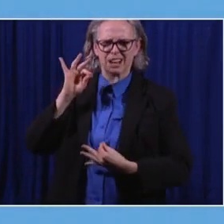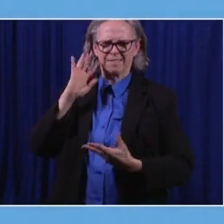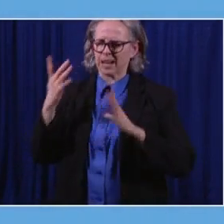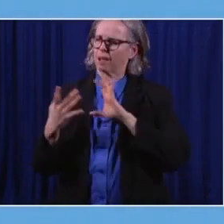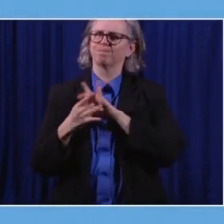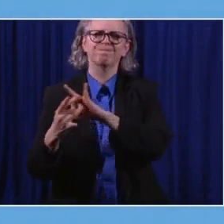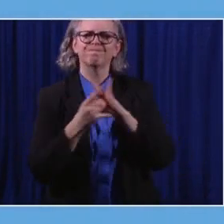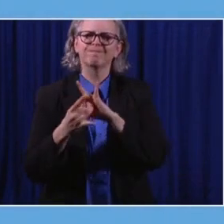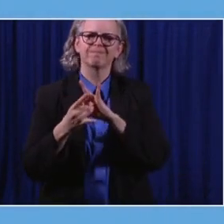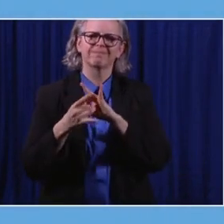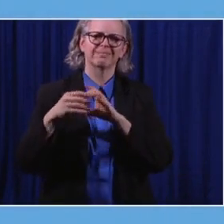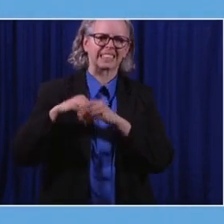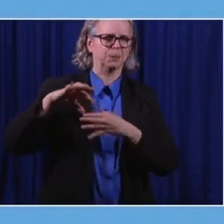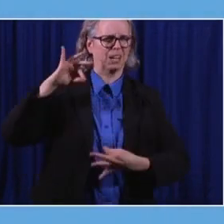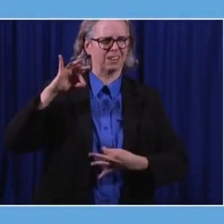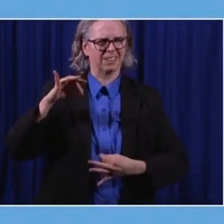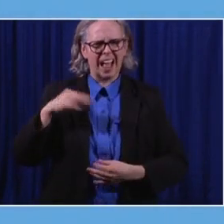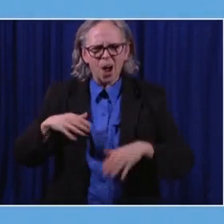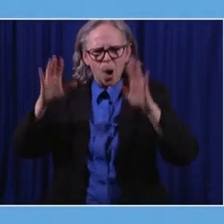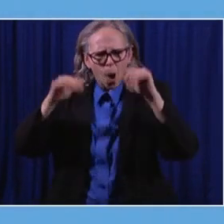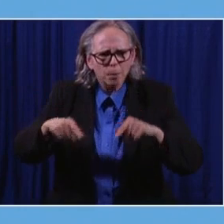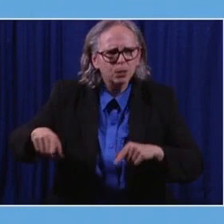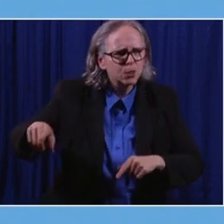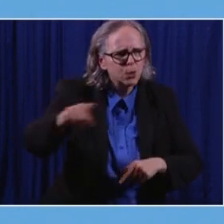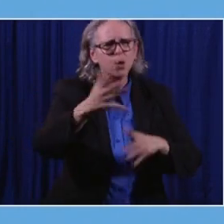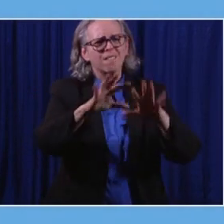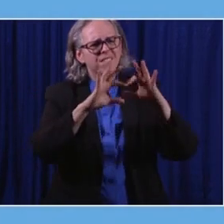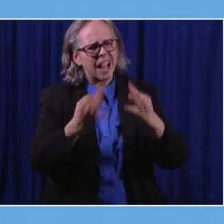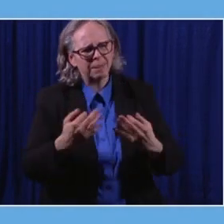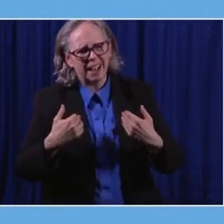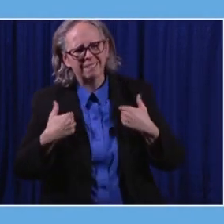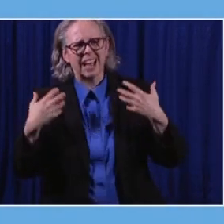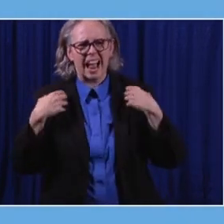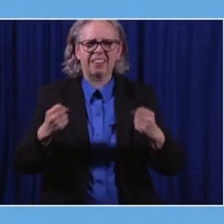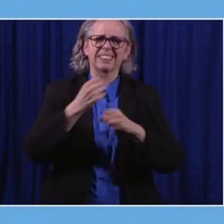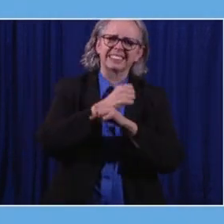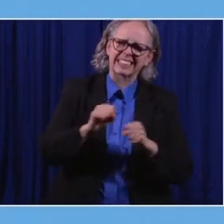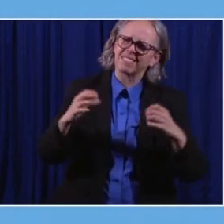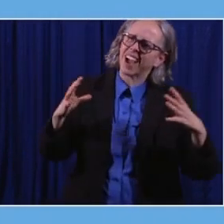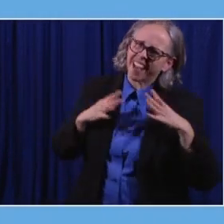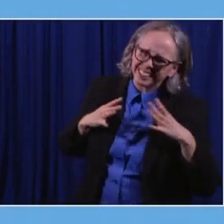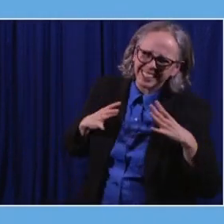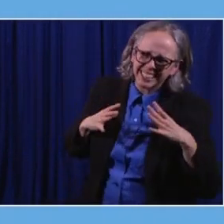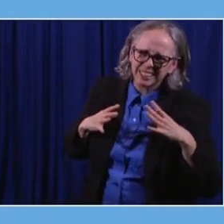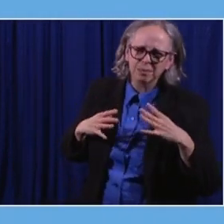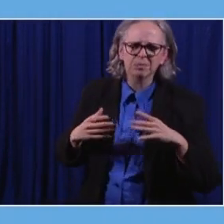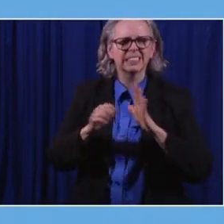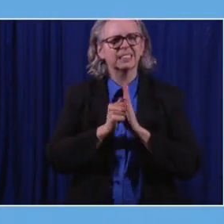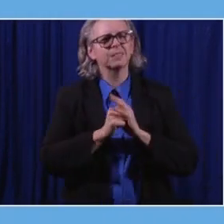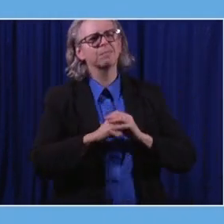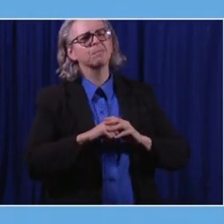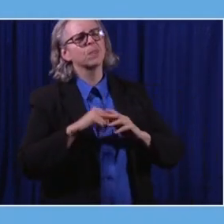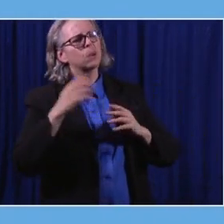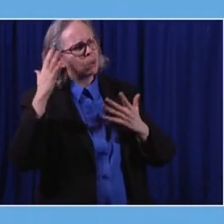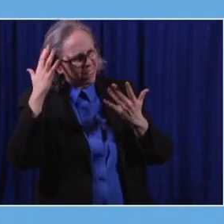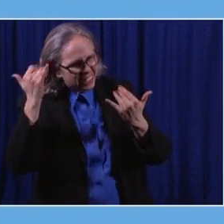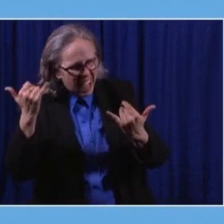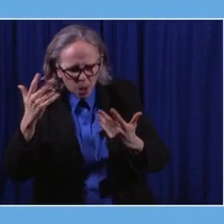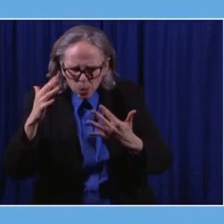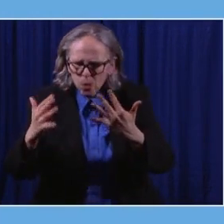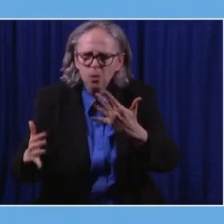your family have a healthy and safe holiday season. We will come out of this on top because we are truly in this